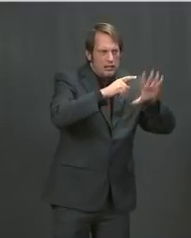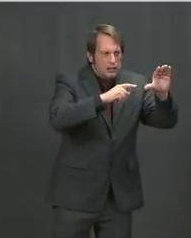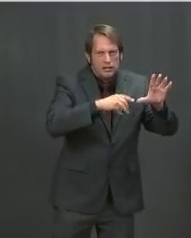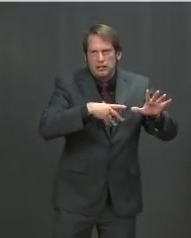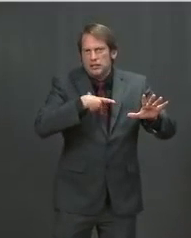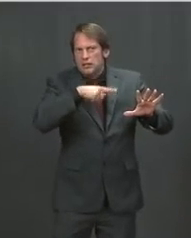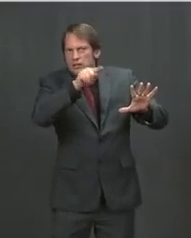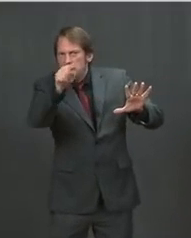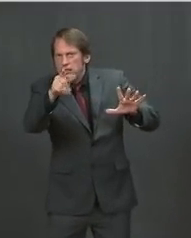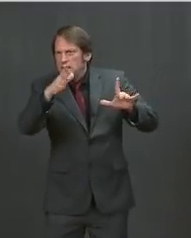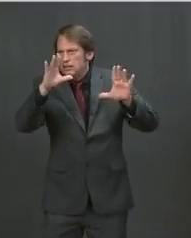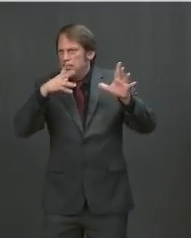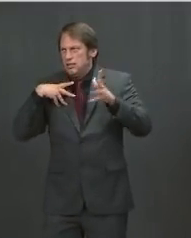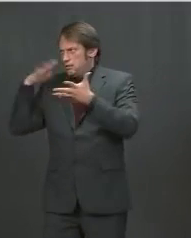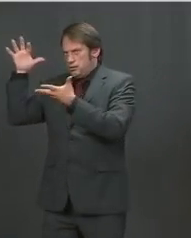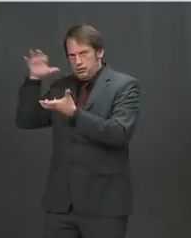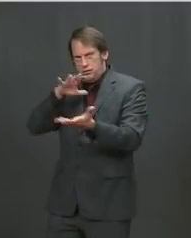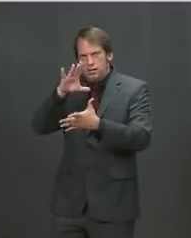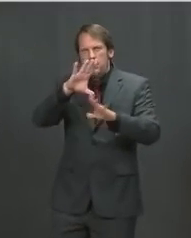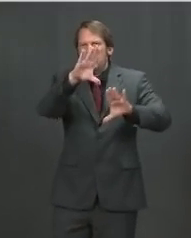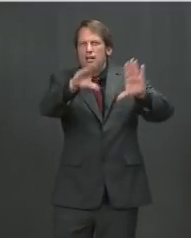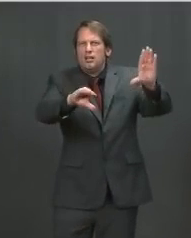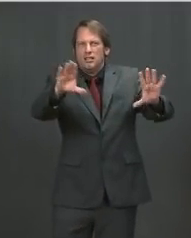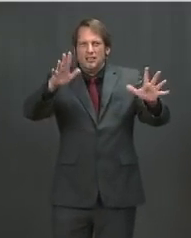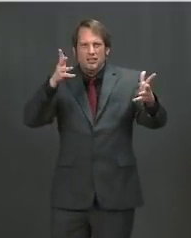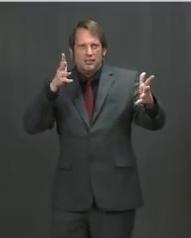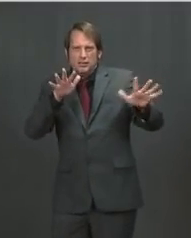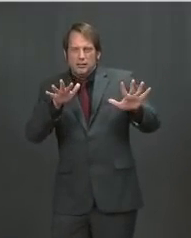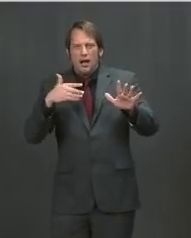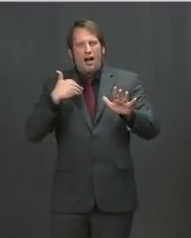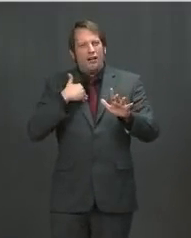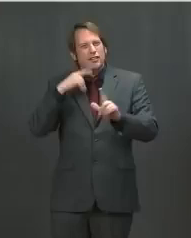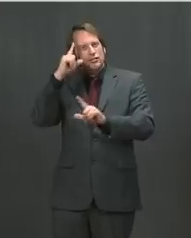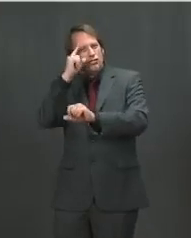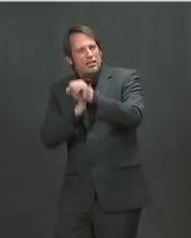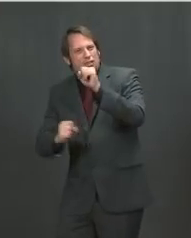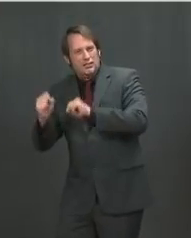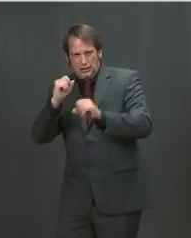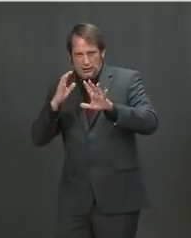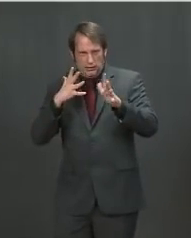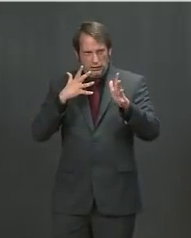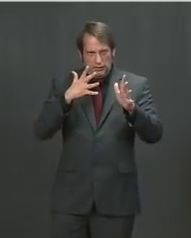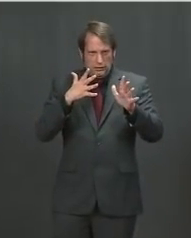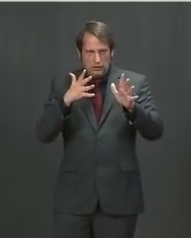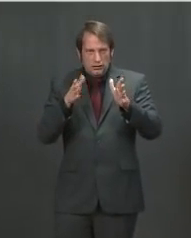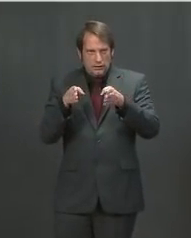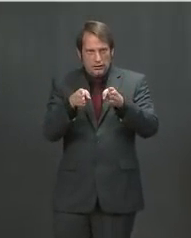working on very tactical areas on how to both maximize that